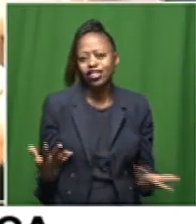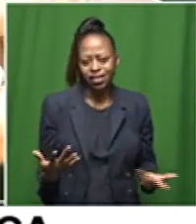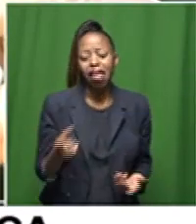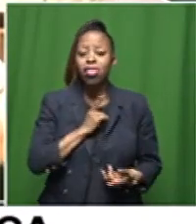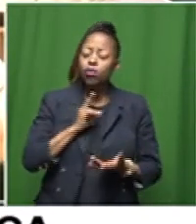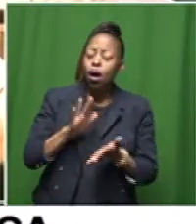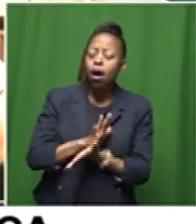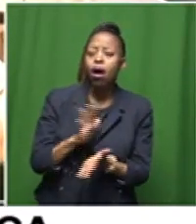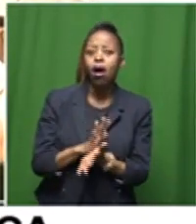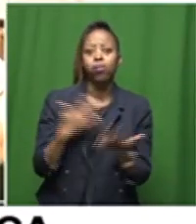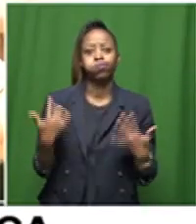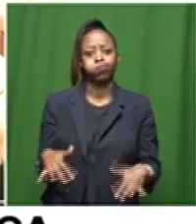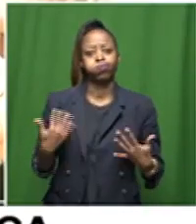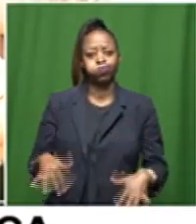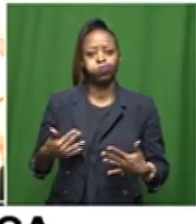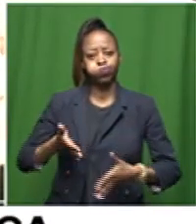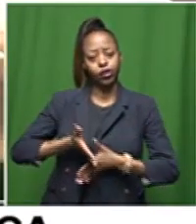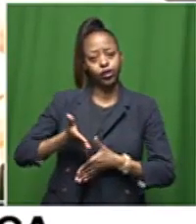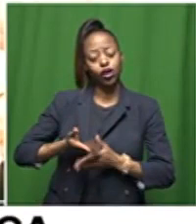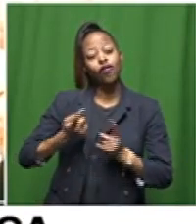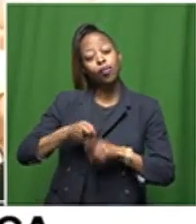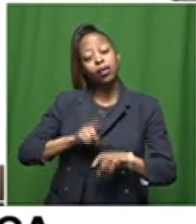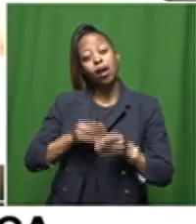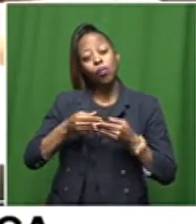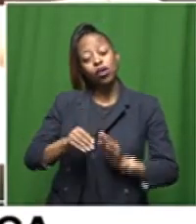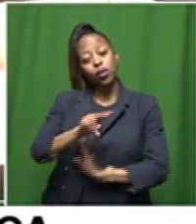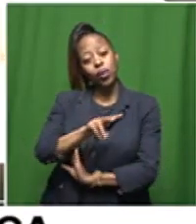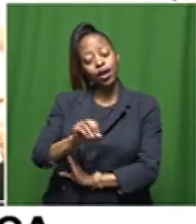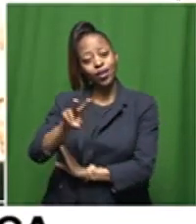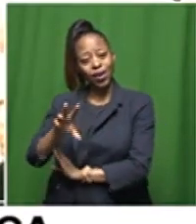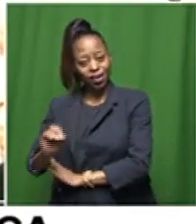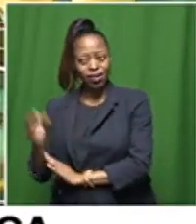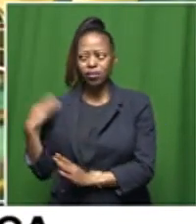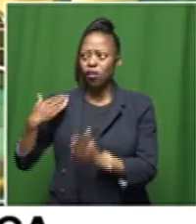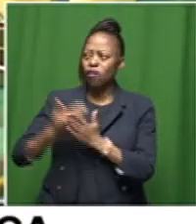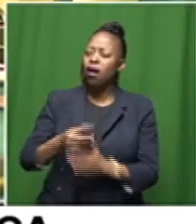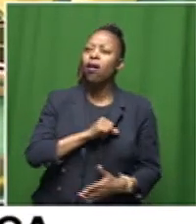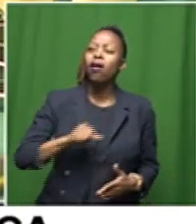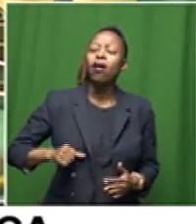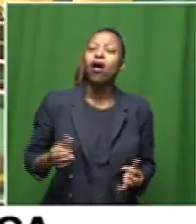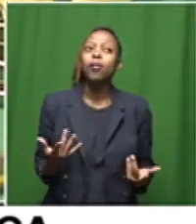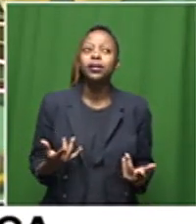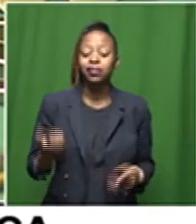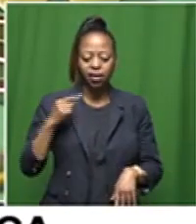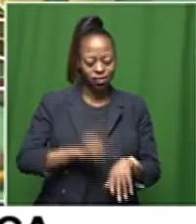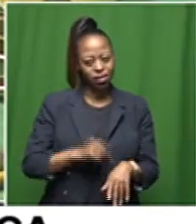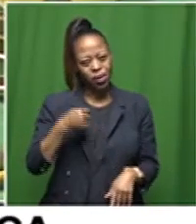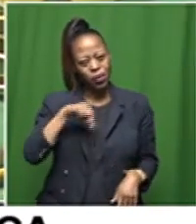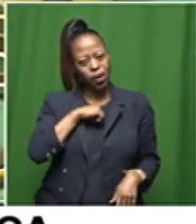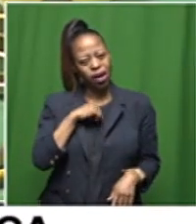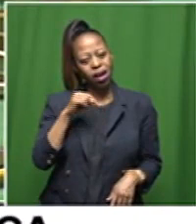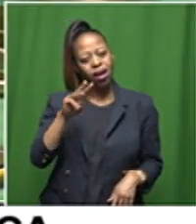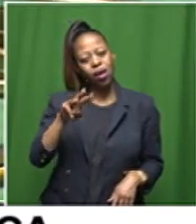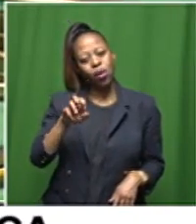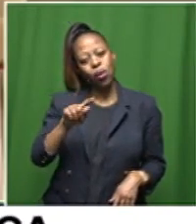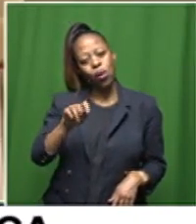really appreciating to that. Since we started in 2020, we have already operated. The last time when we were in